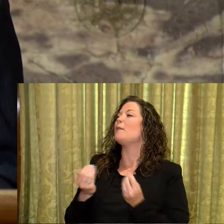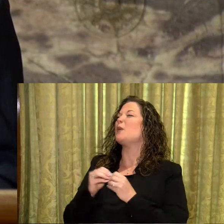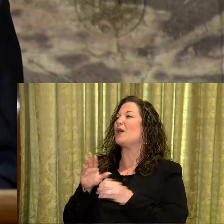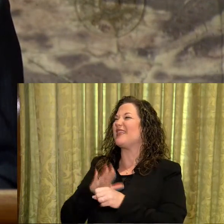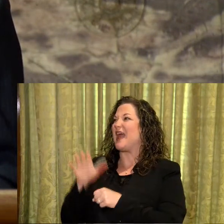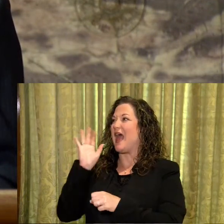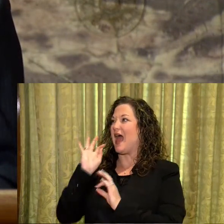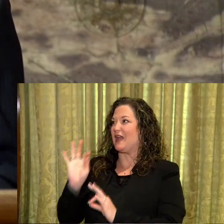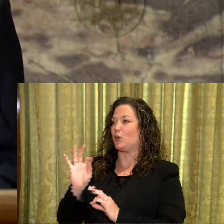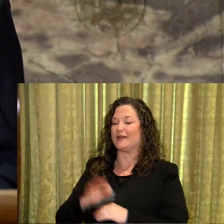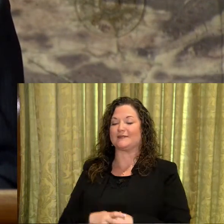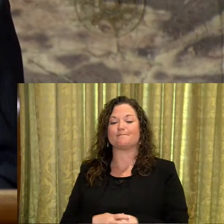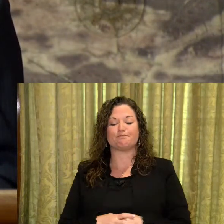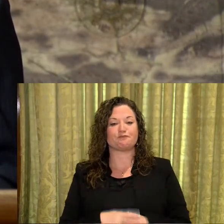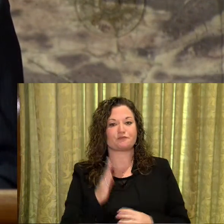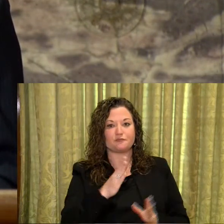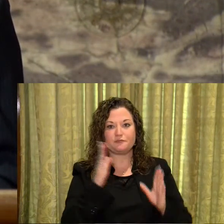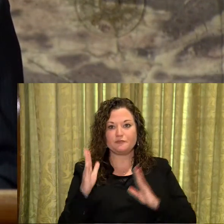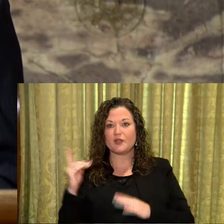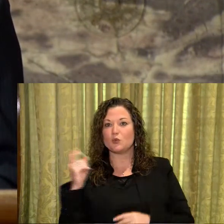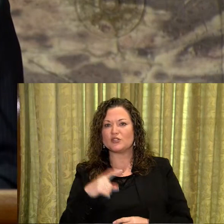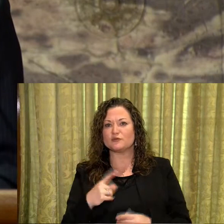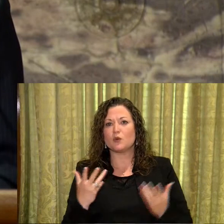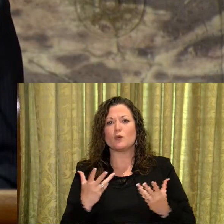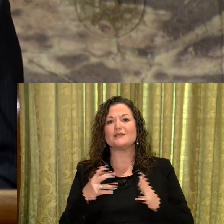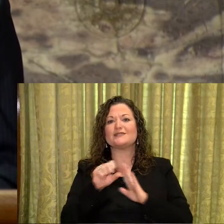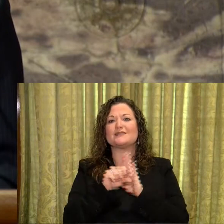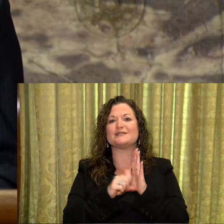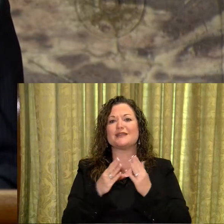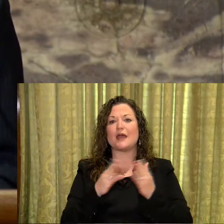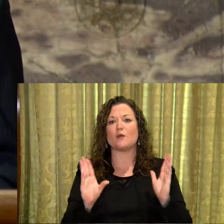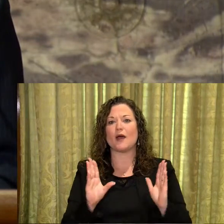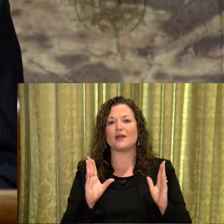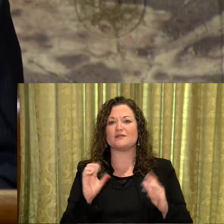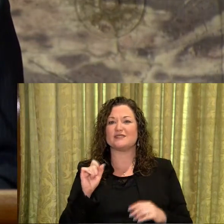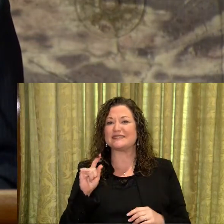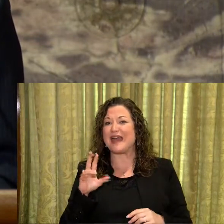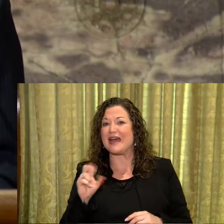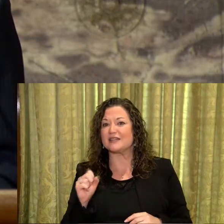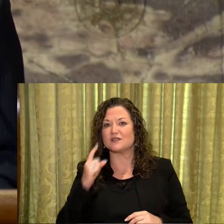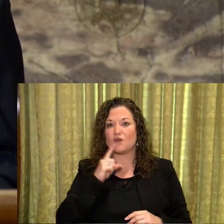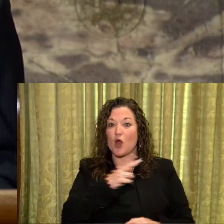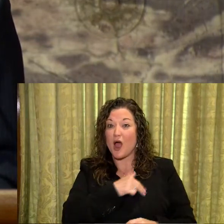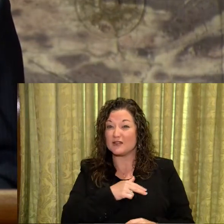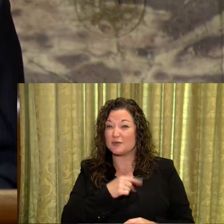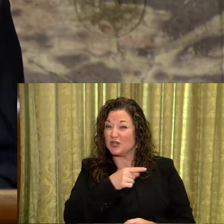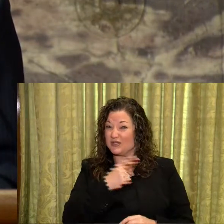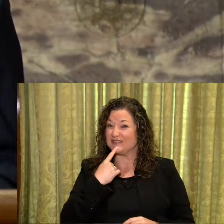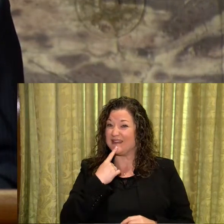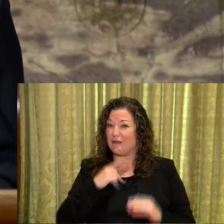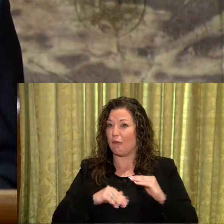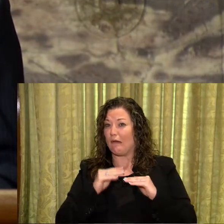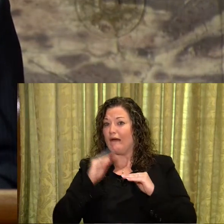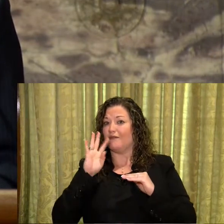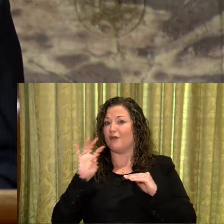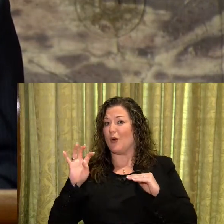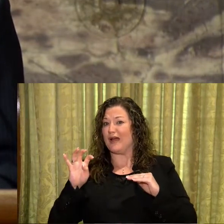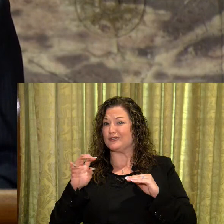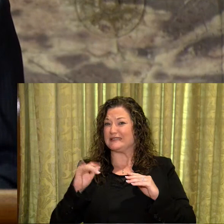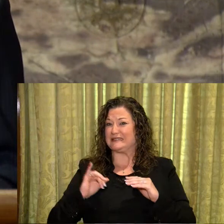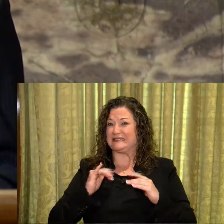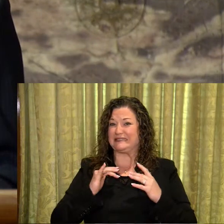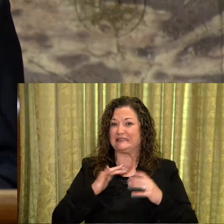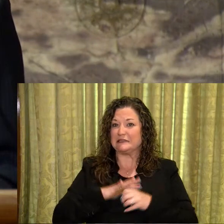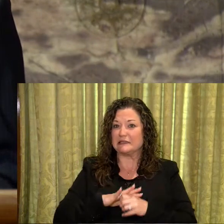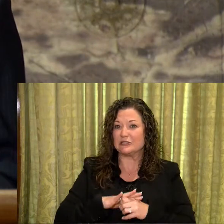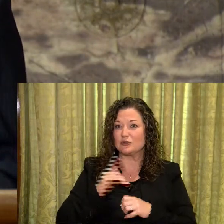And I guess too, what's sort of the statewide status of the hospitals? I mean, obviously you're getting into that over 400, it kind of tends to put a strain on things. Are we starting